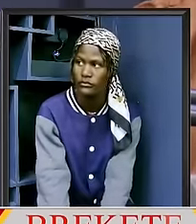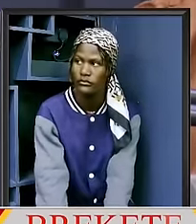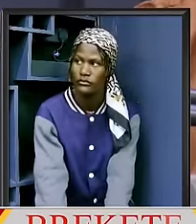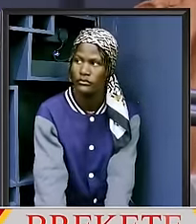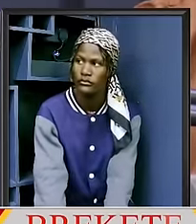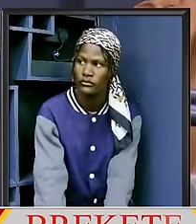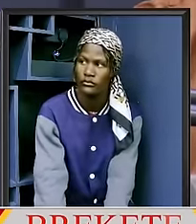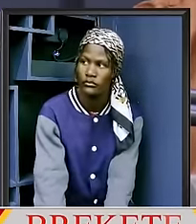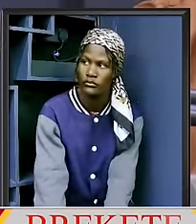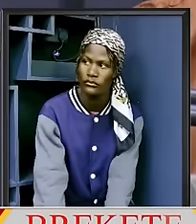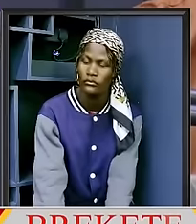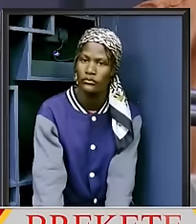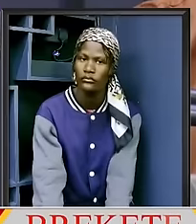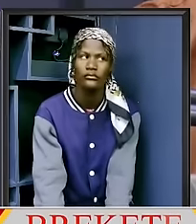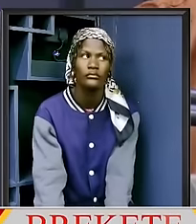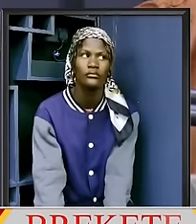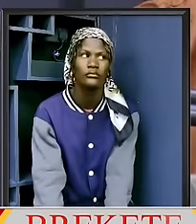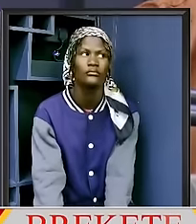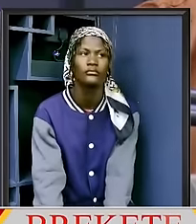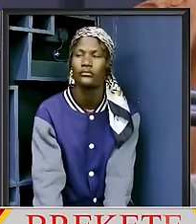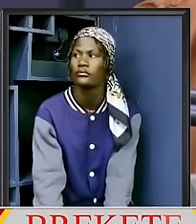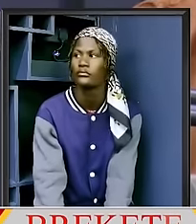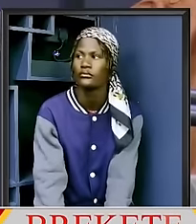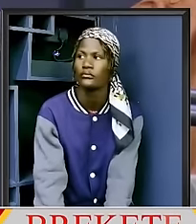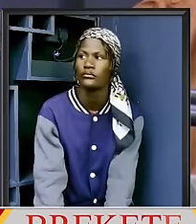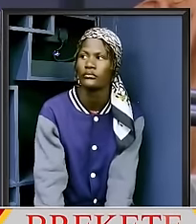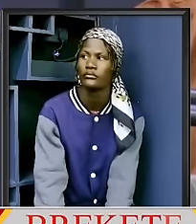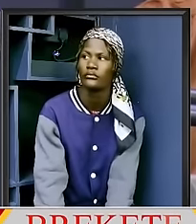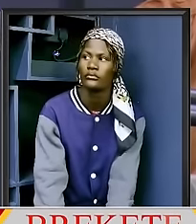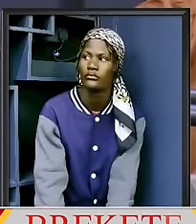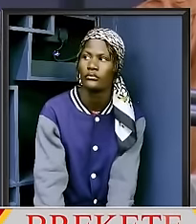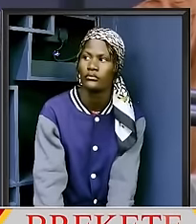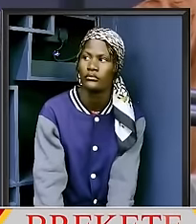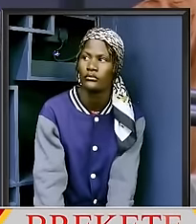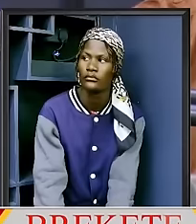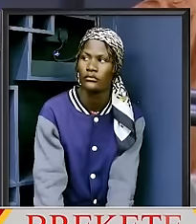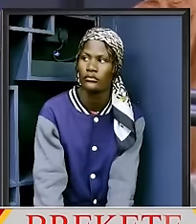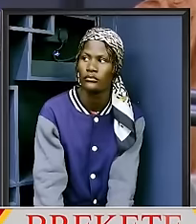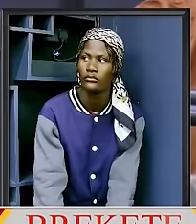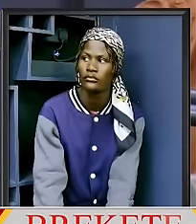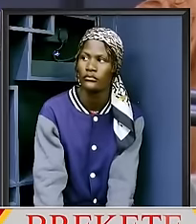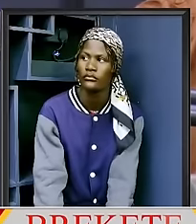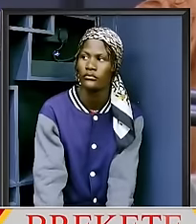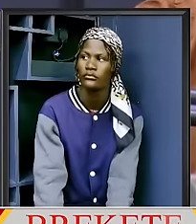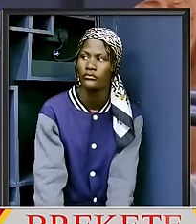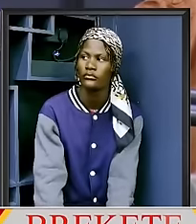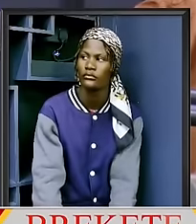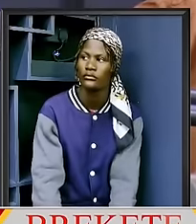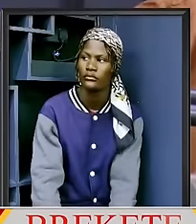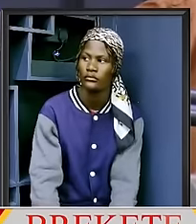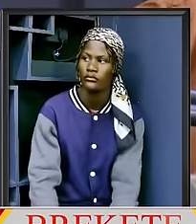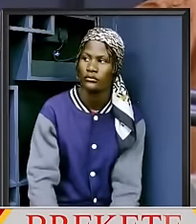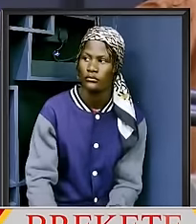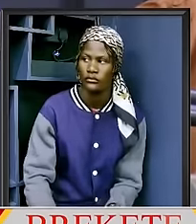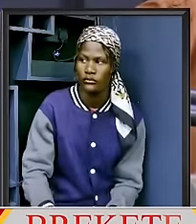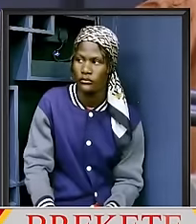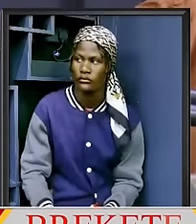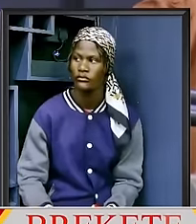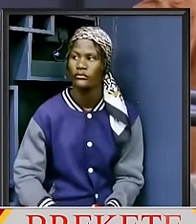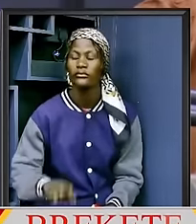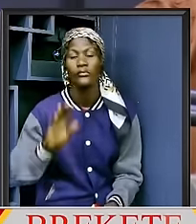Initially, waiting in the claim na 18 million naira. Yes, sir. Say. I took the money. The money we miss. Yes,